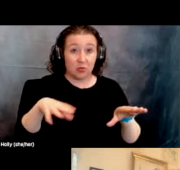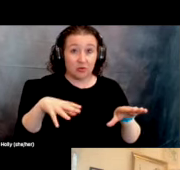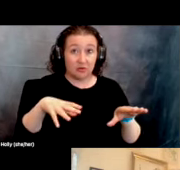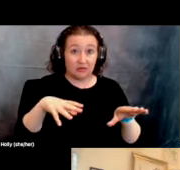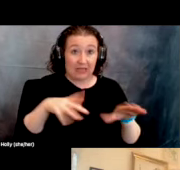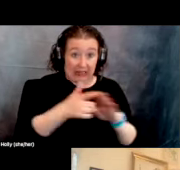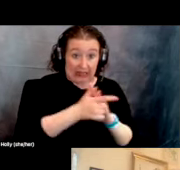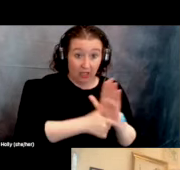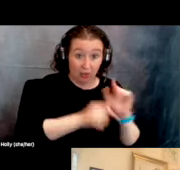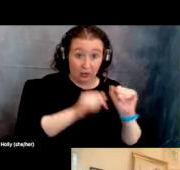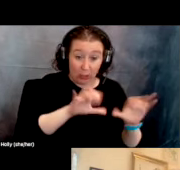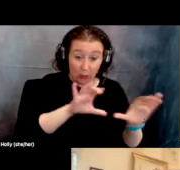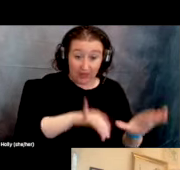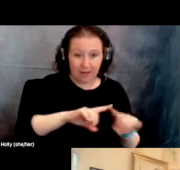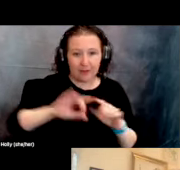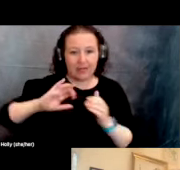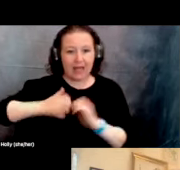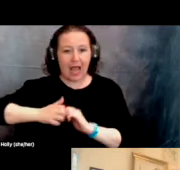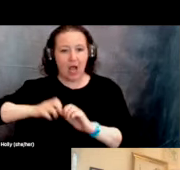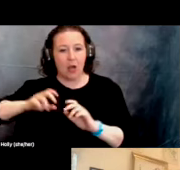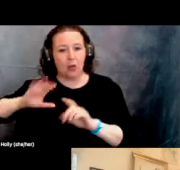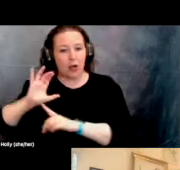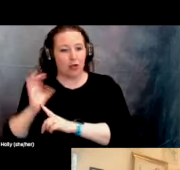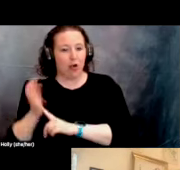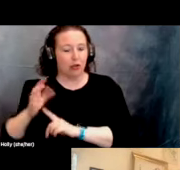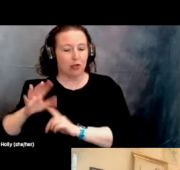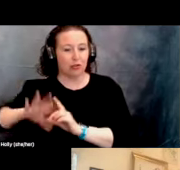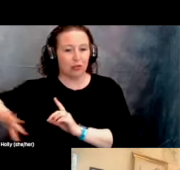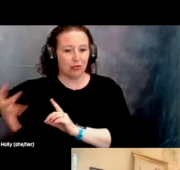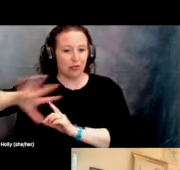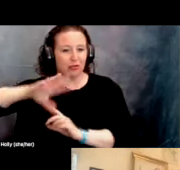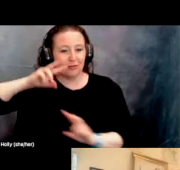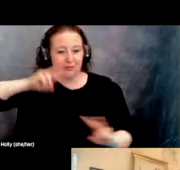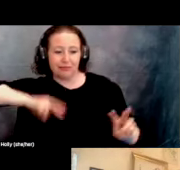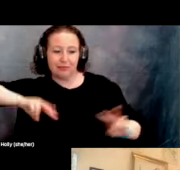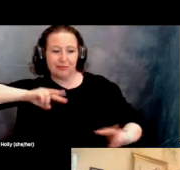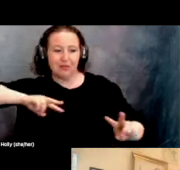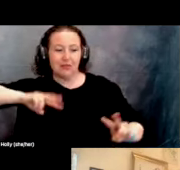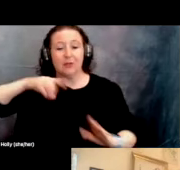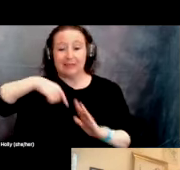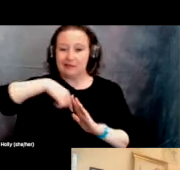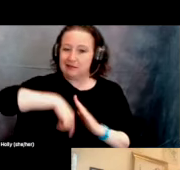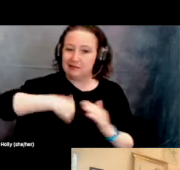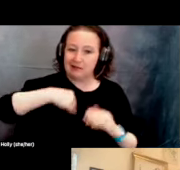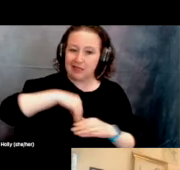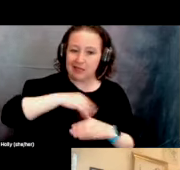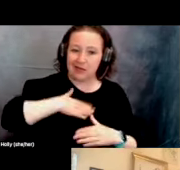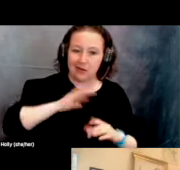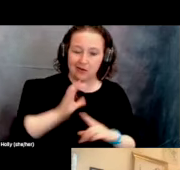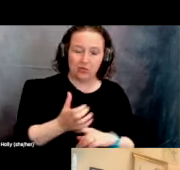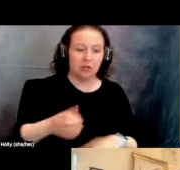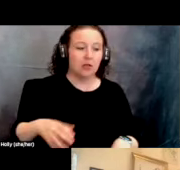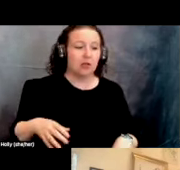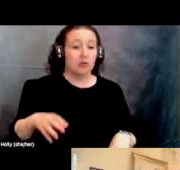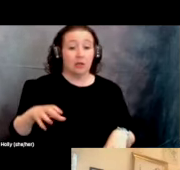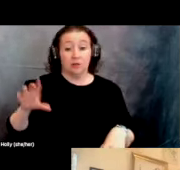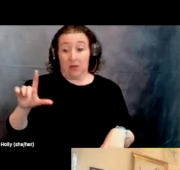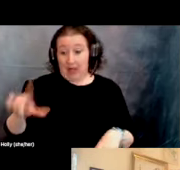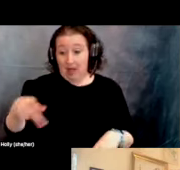deep, deep within our society. And one more thing I wanted to reference from that podcast is that Loving Day